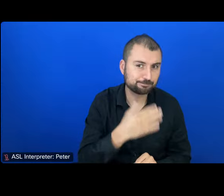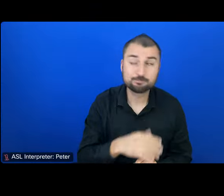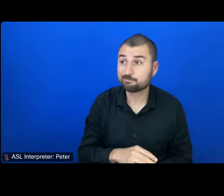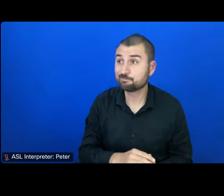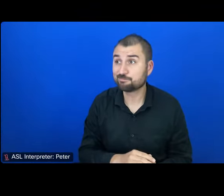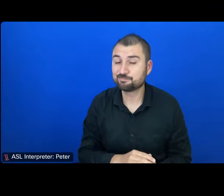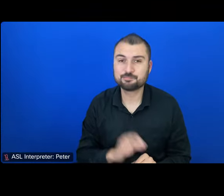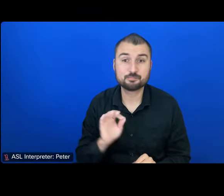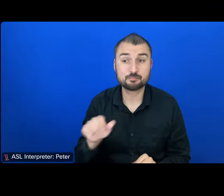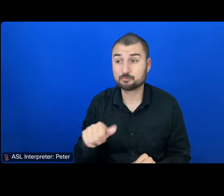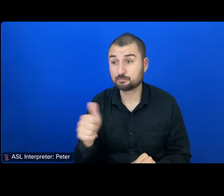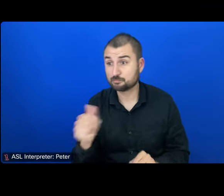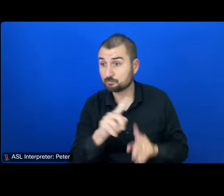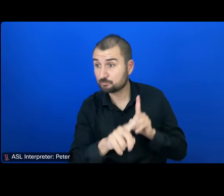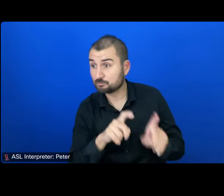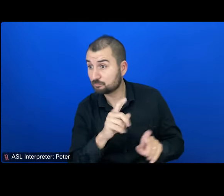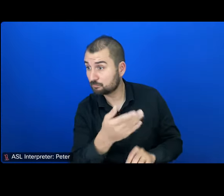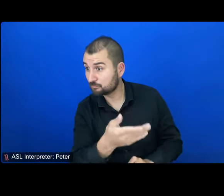Further questions?